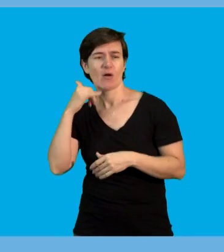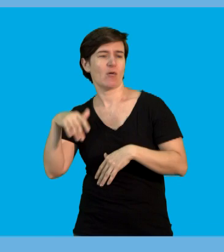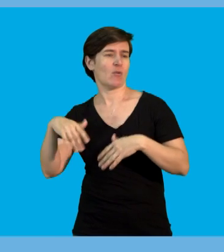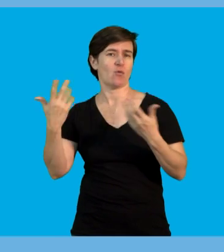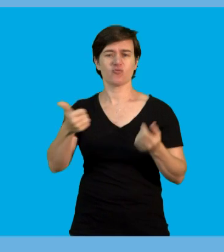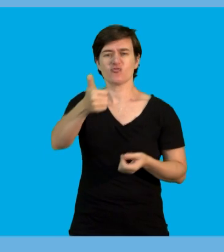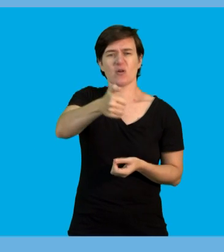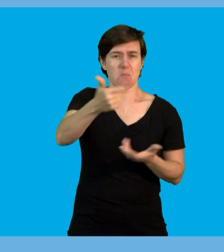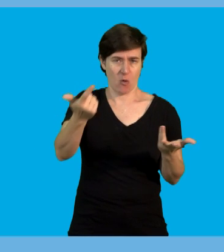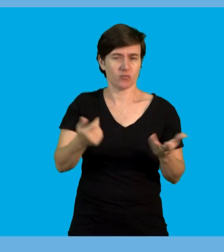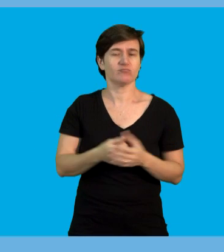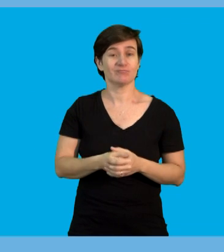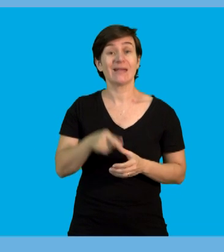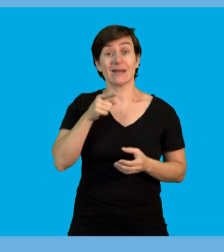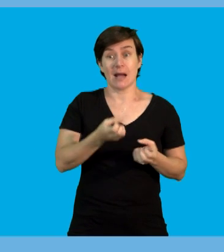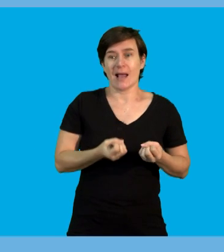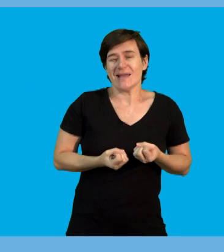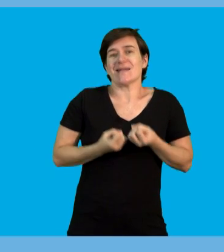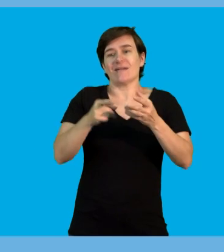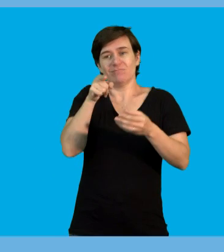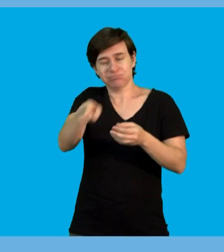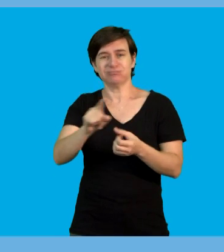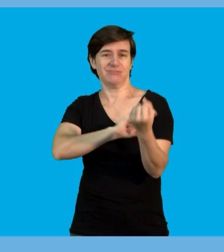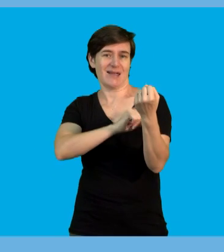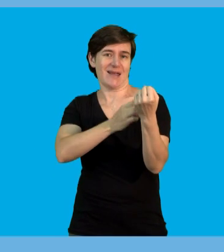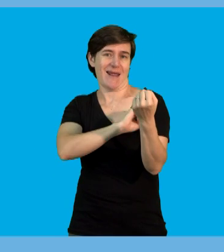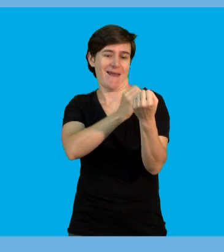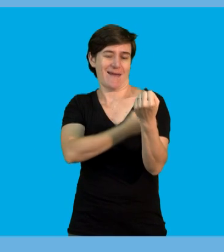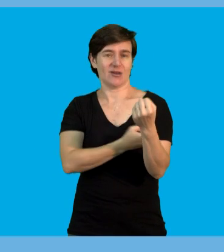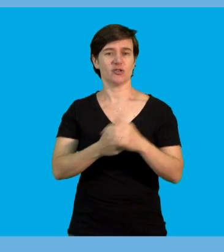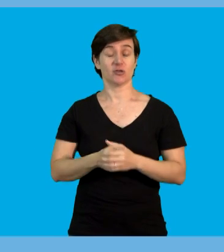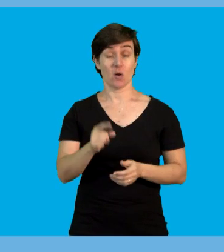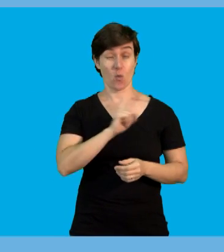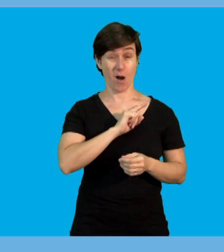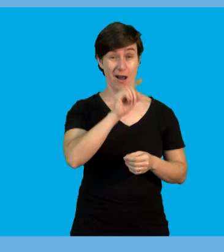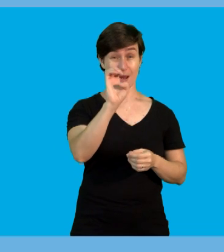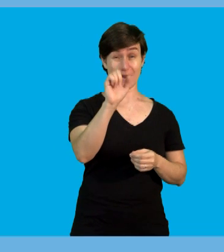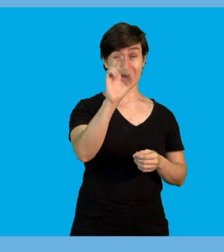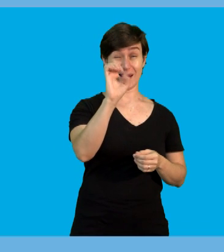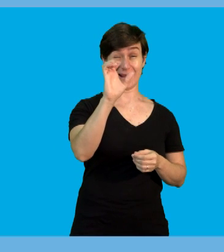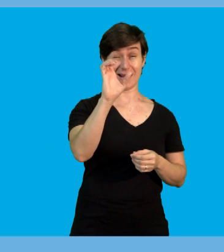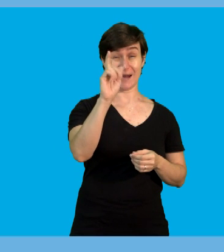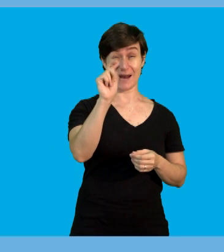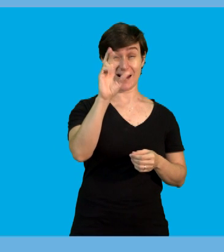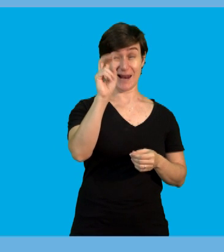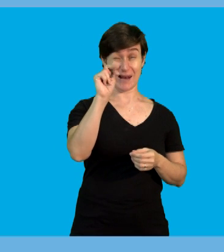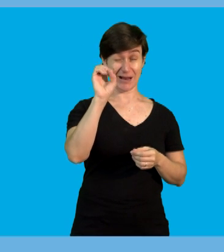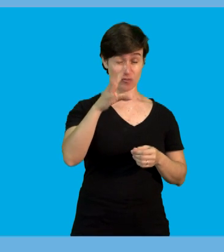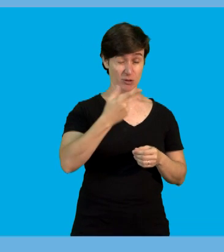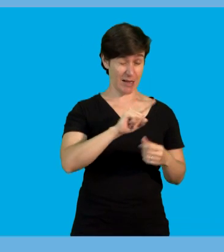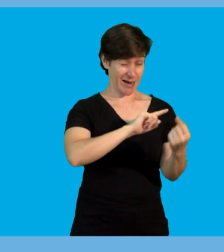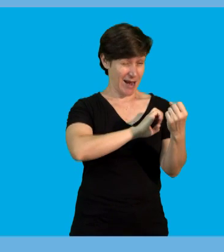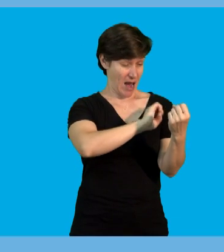it your cell phone even, or the remote, that is because the electrons that are passing through those wires, they